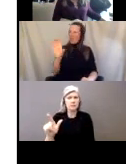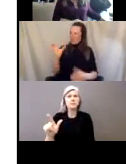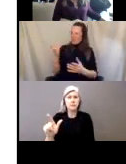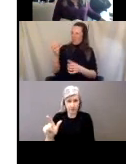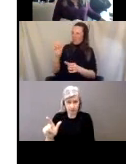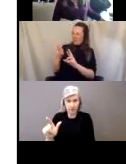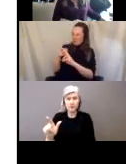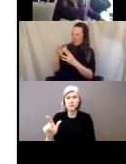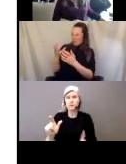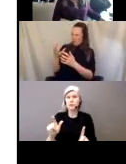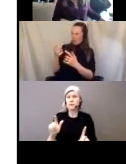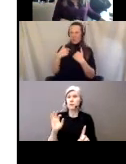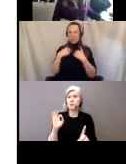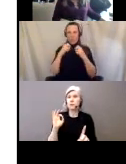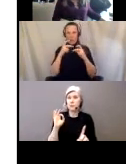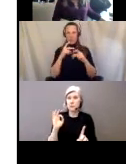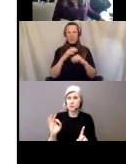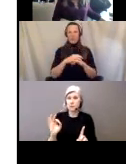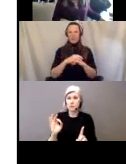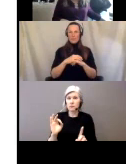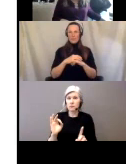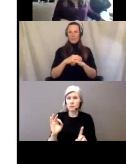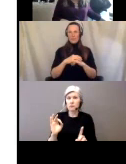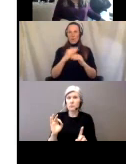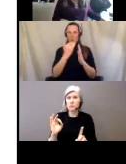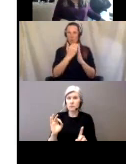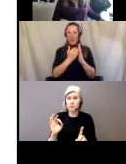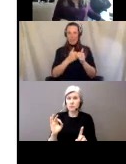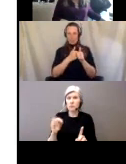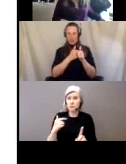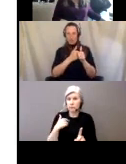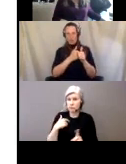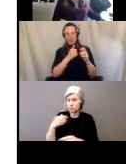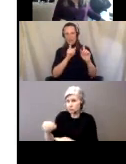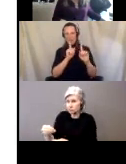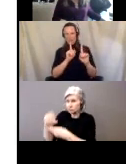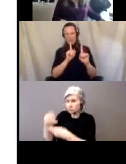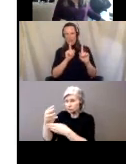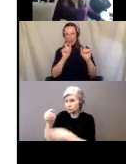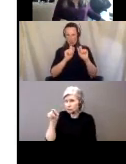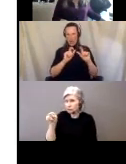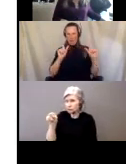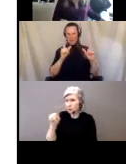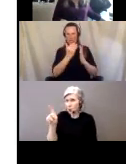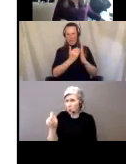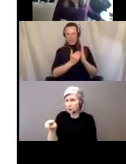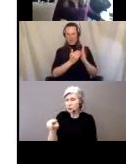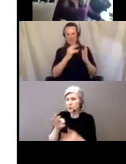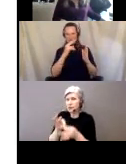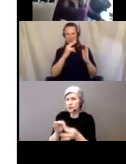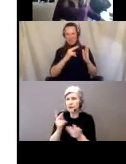All right, I'm just pulling up the list here so that I can give a proper answer. So visual impairments